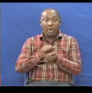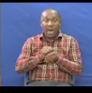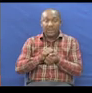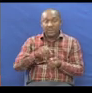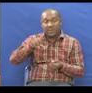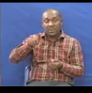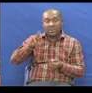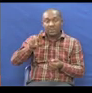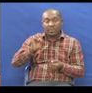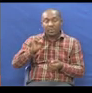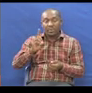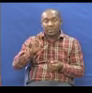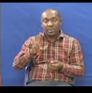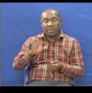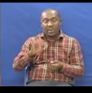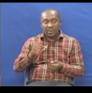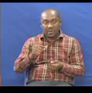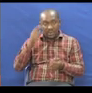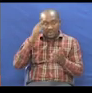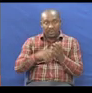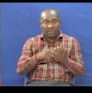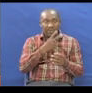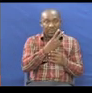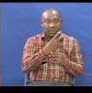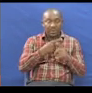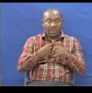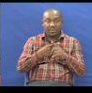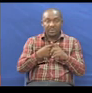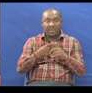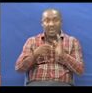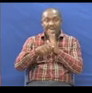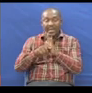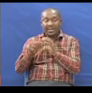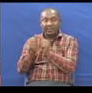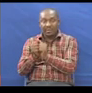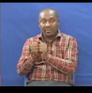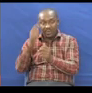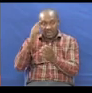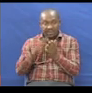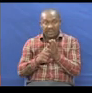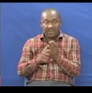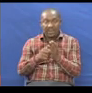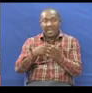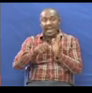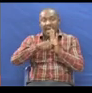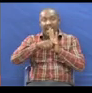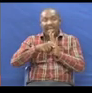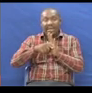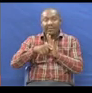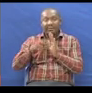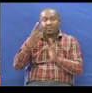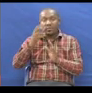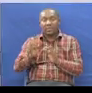to 2 times negative 10, that is negative 20. Now, as you can see